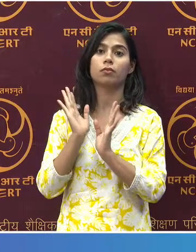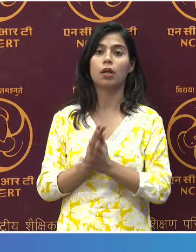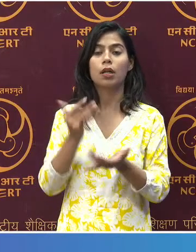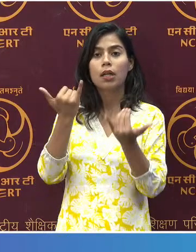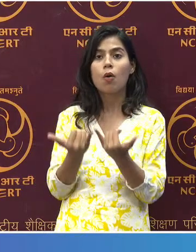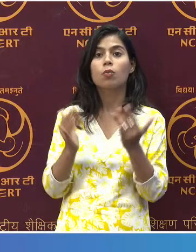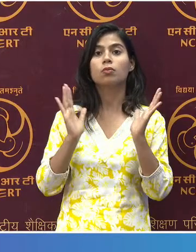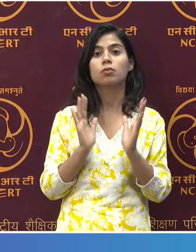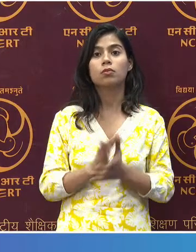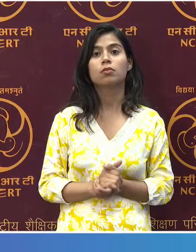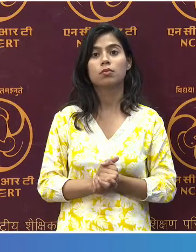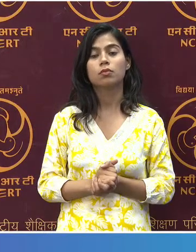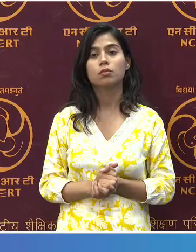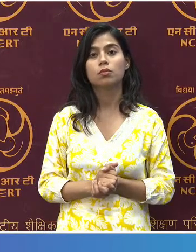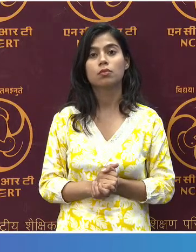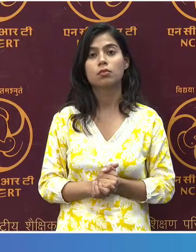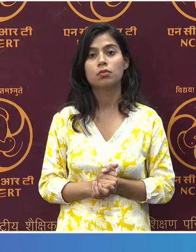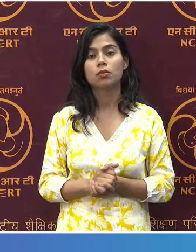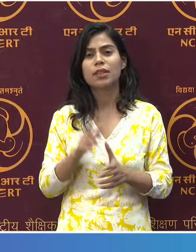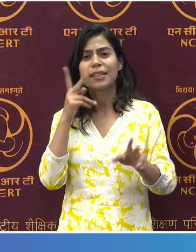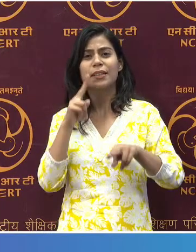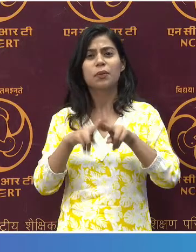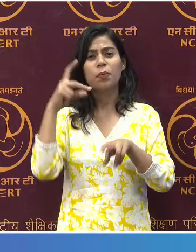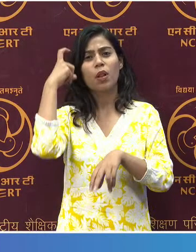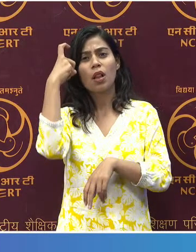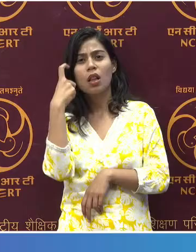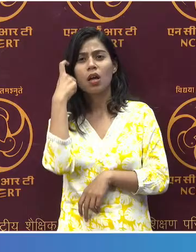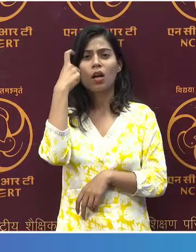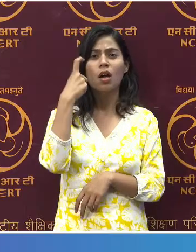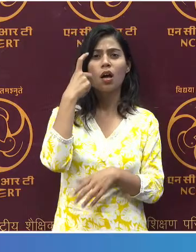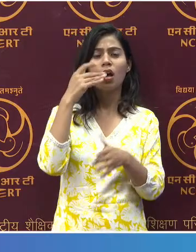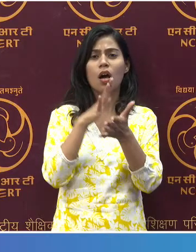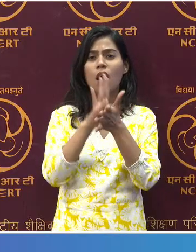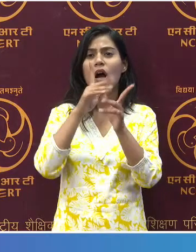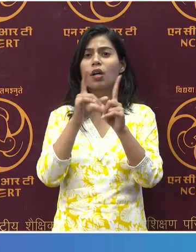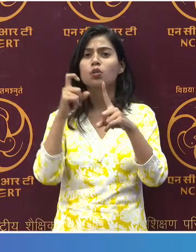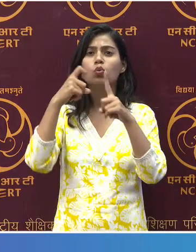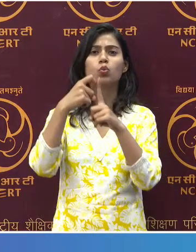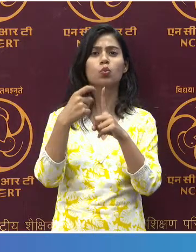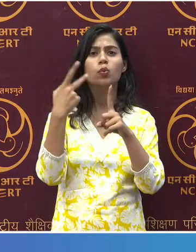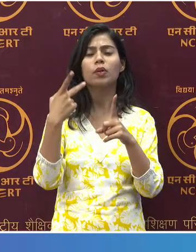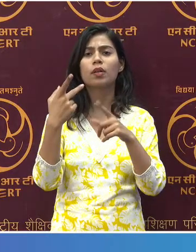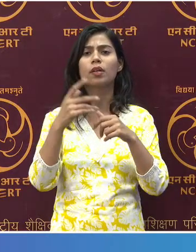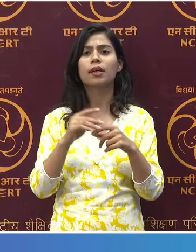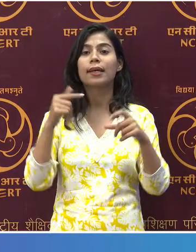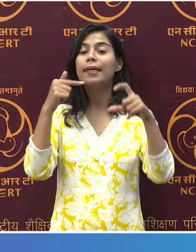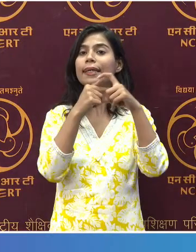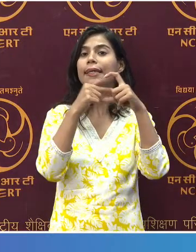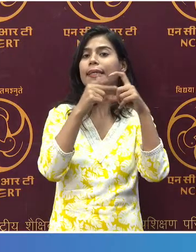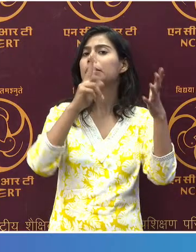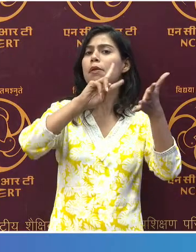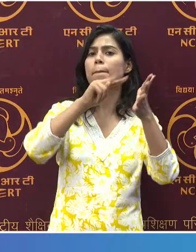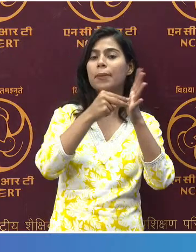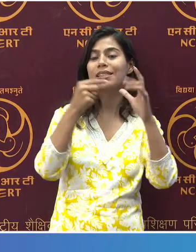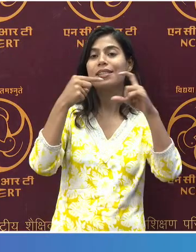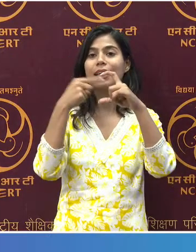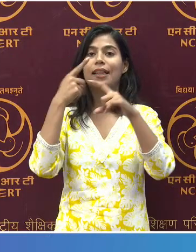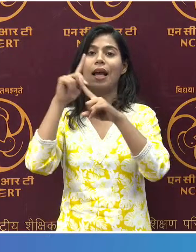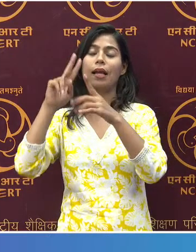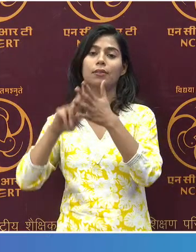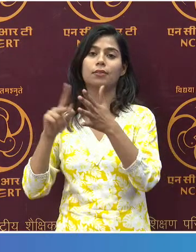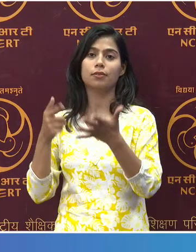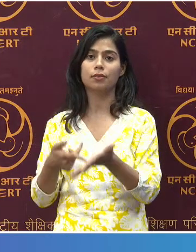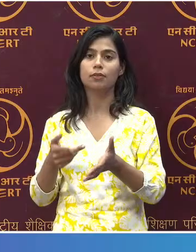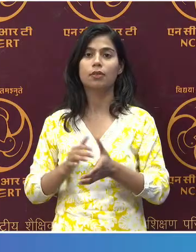Now, if we think about or we look about hydrogenation of ethene, ethene means ethylene. This process is